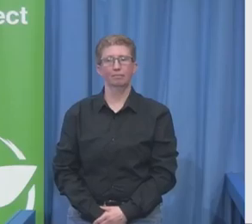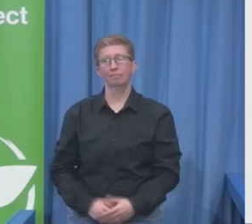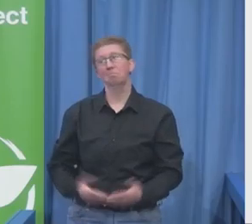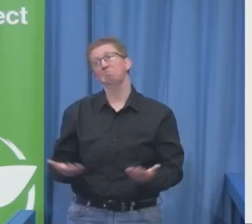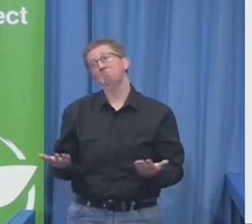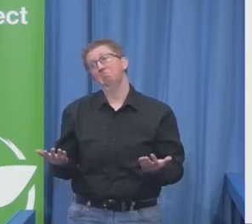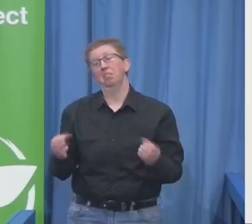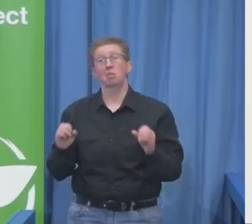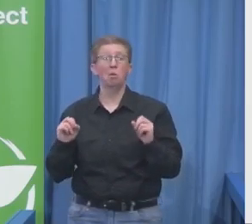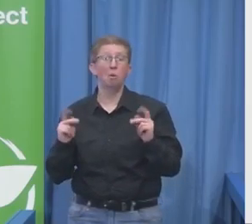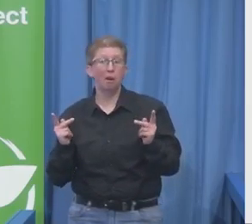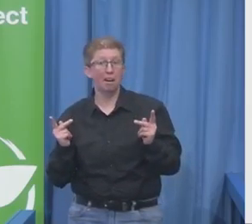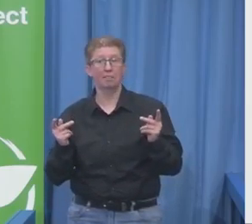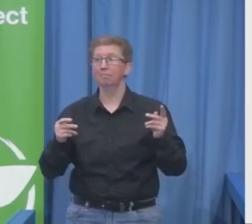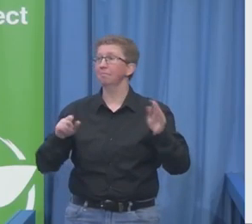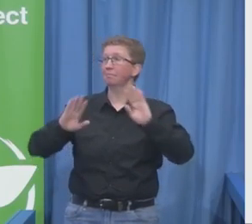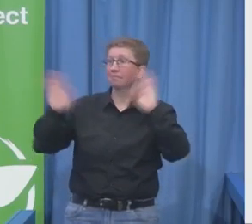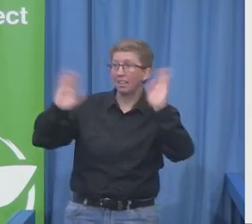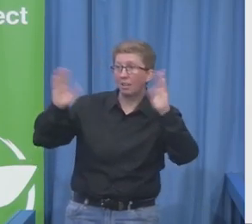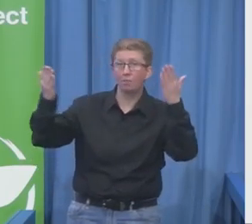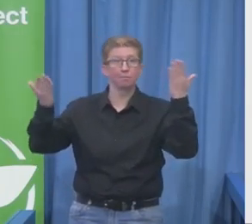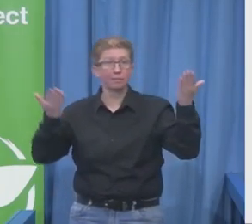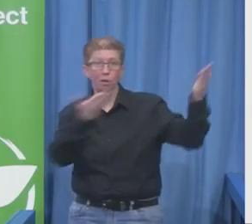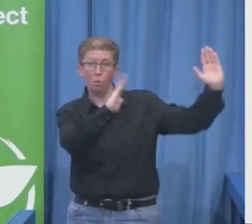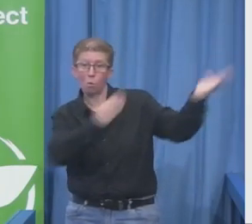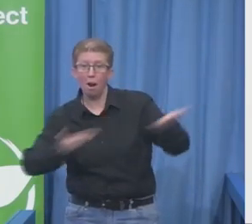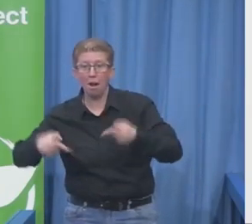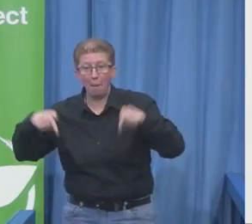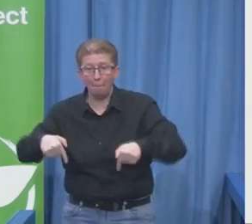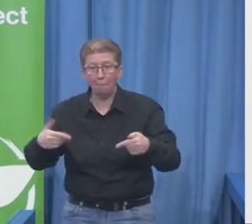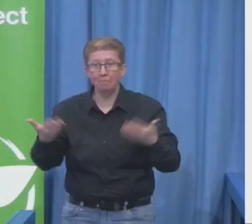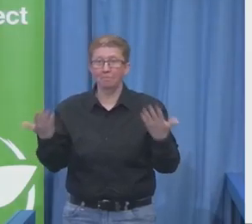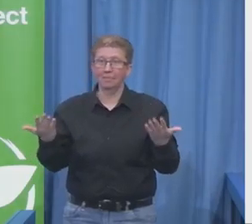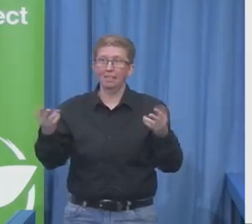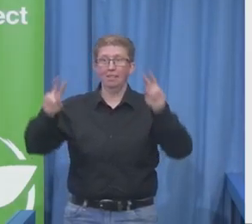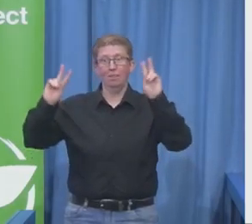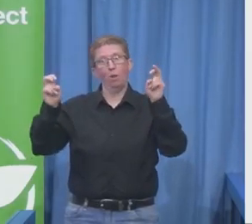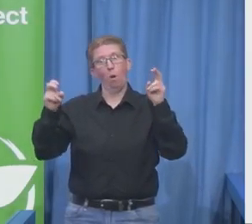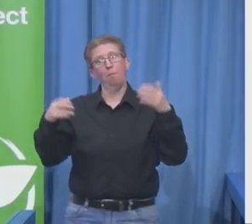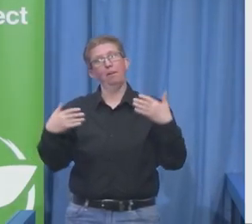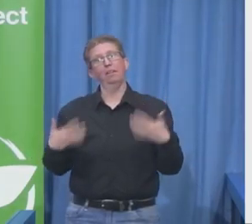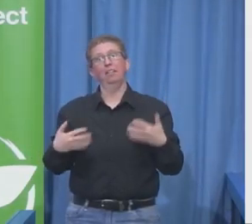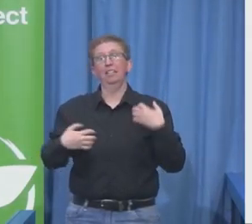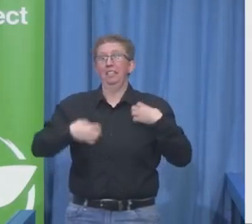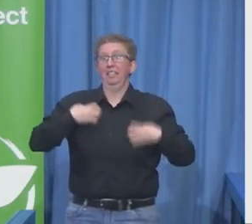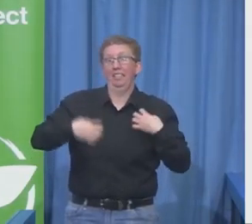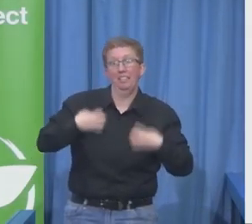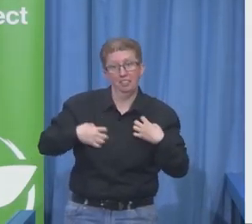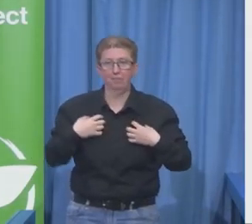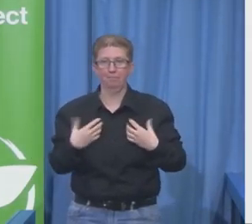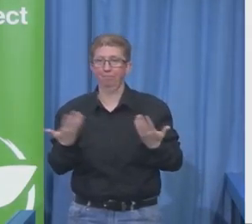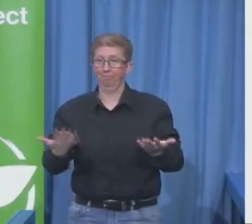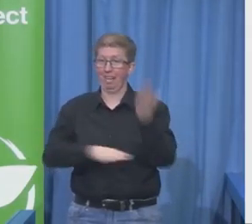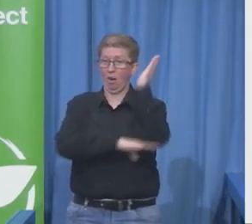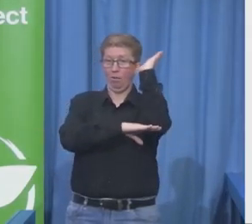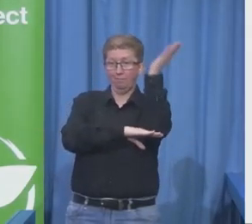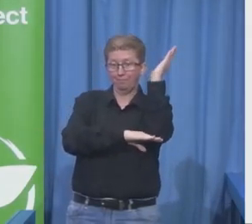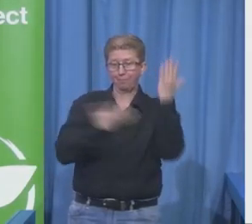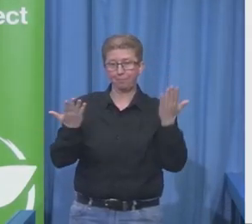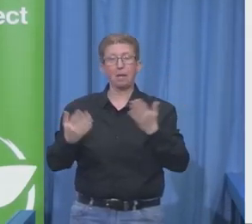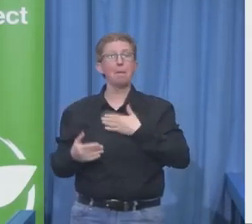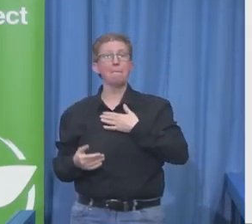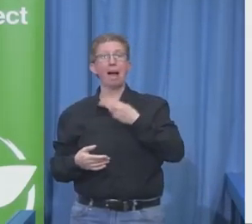Hello and welcome to this exciting session at the Zero Project Conference. My name is Samantha Dancy and I'm a Senior